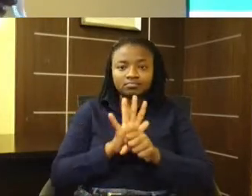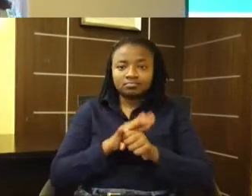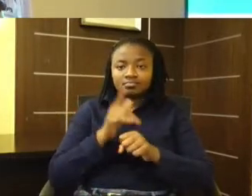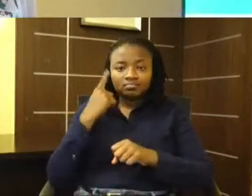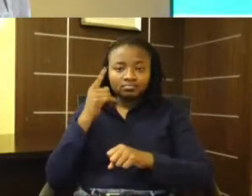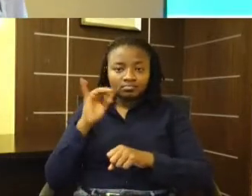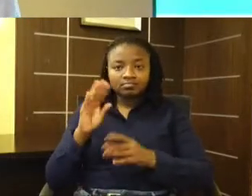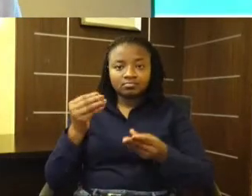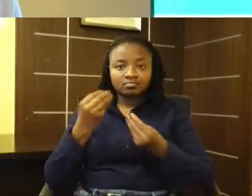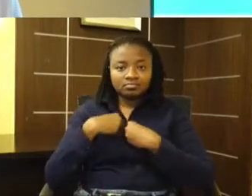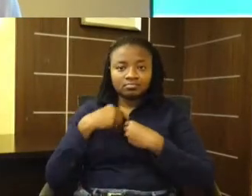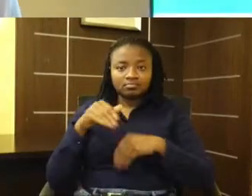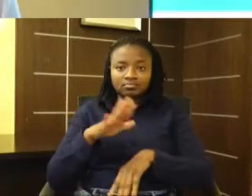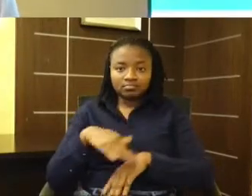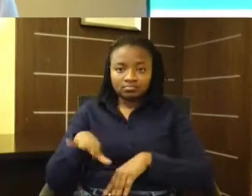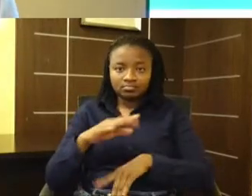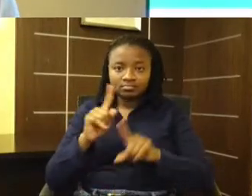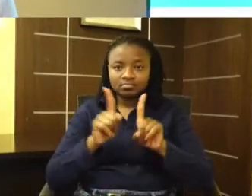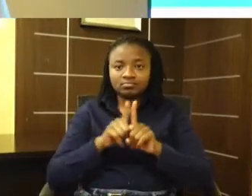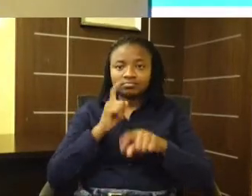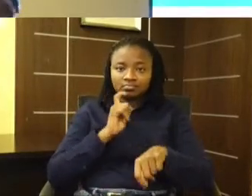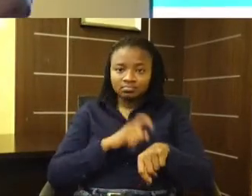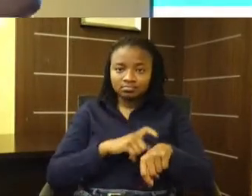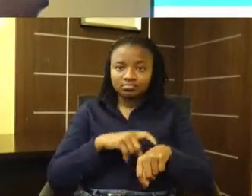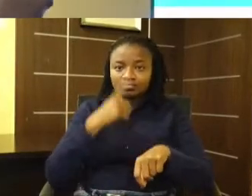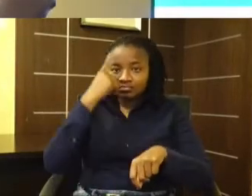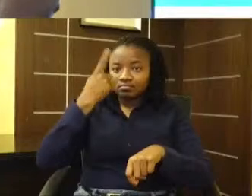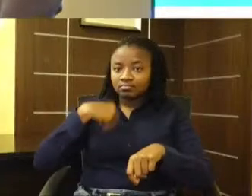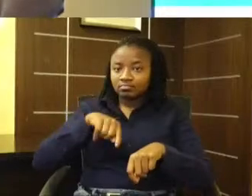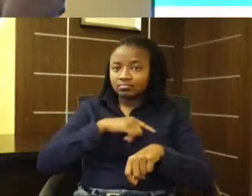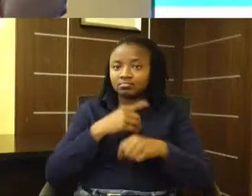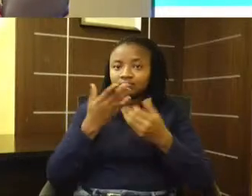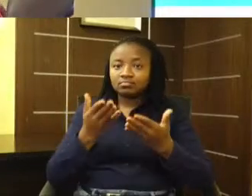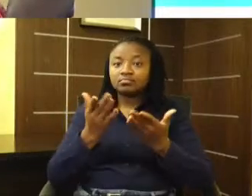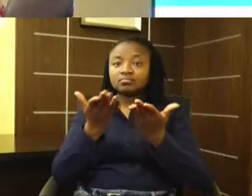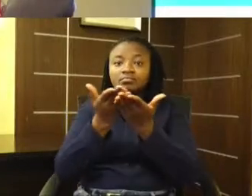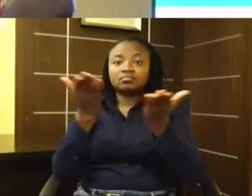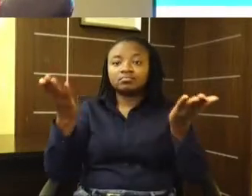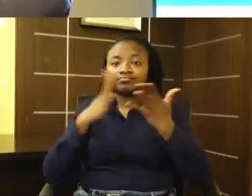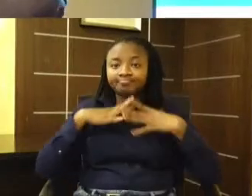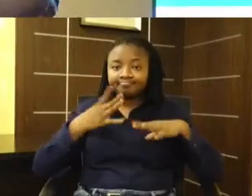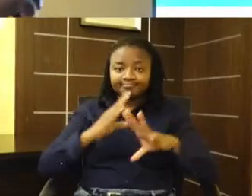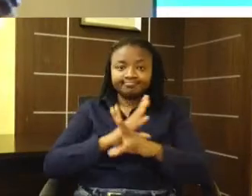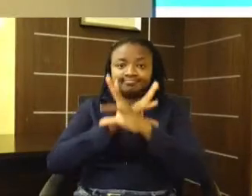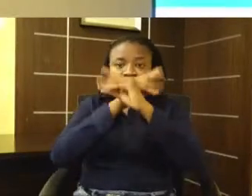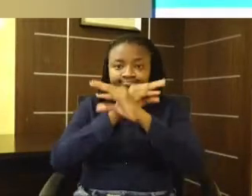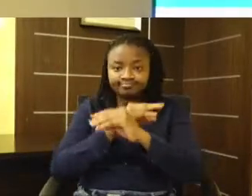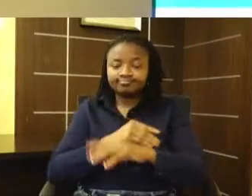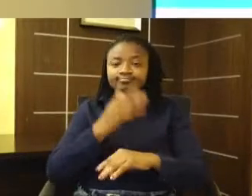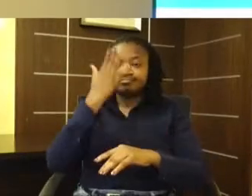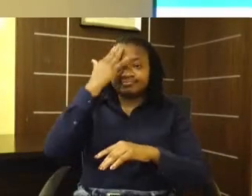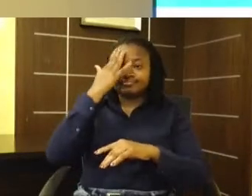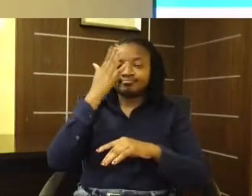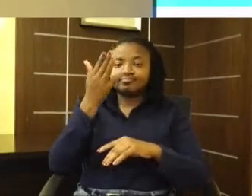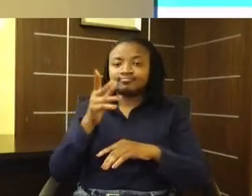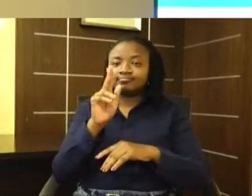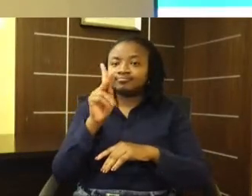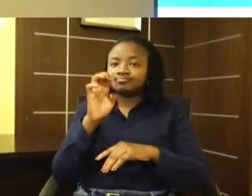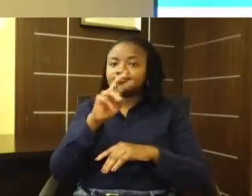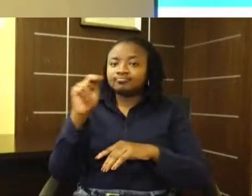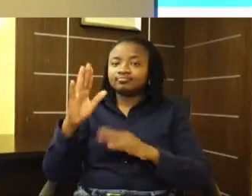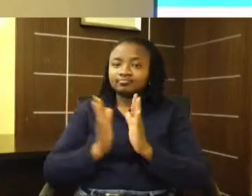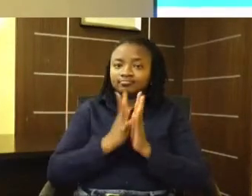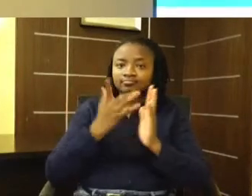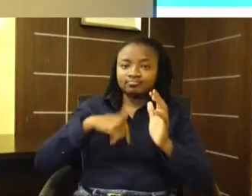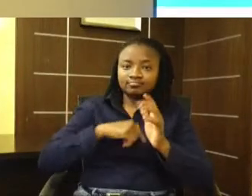the time for us to be here. Even for our online team, Ken, I know you've been with us all the way since morning. Mukiwa